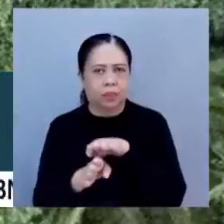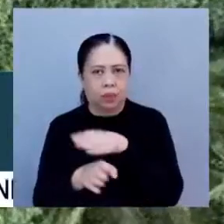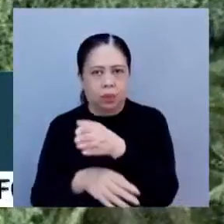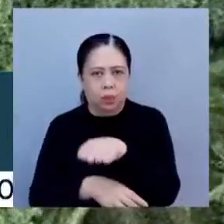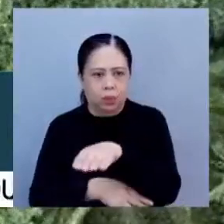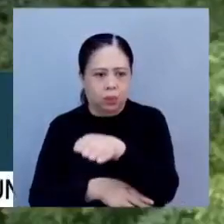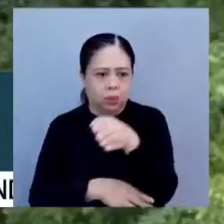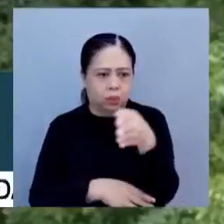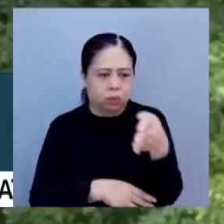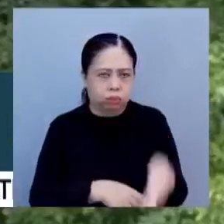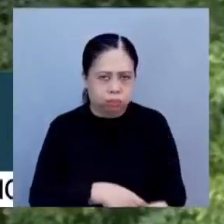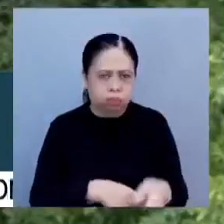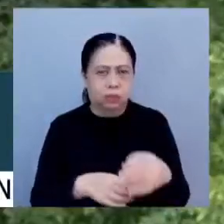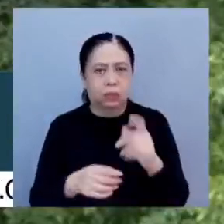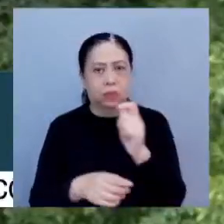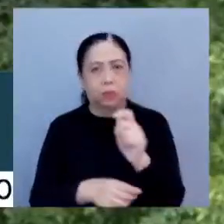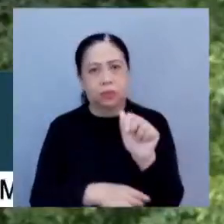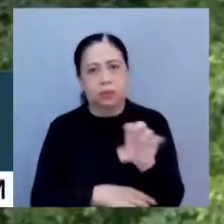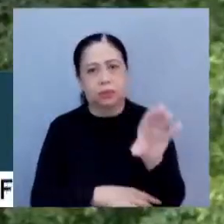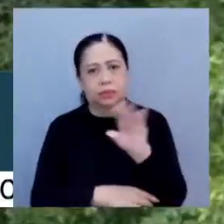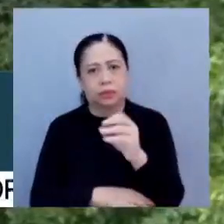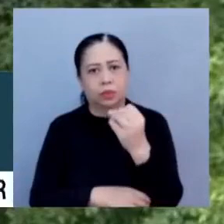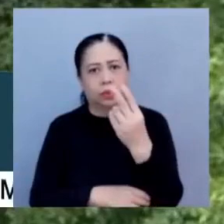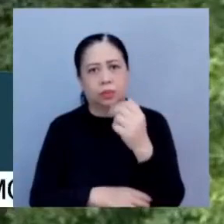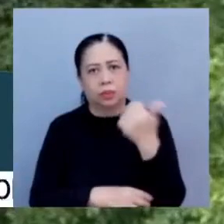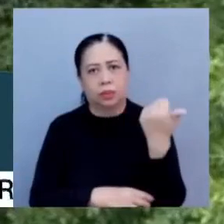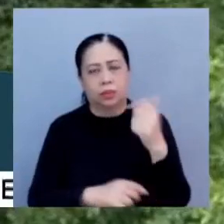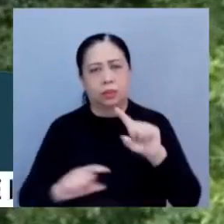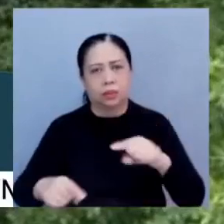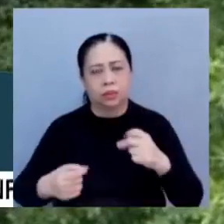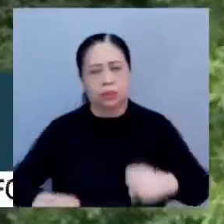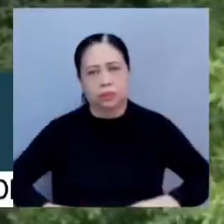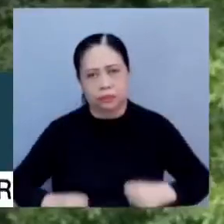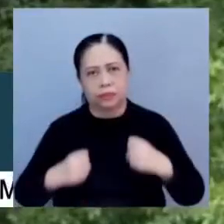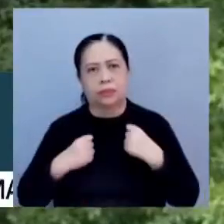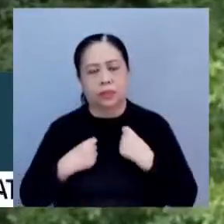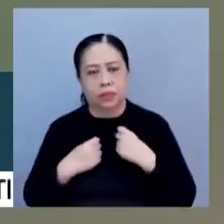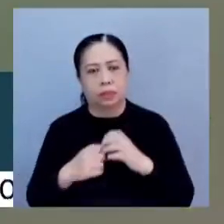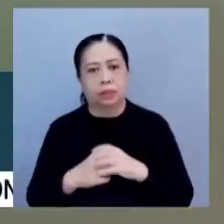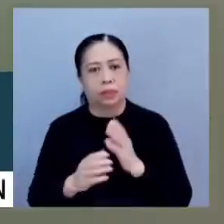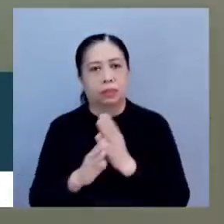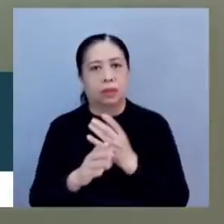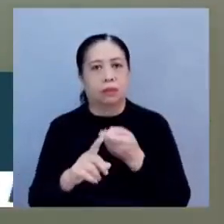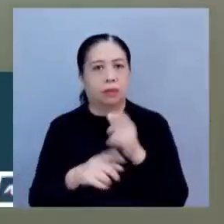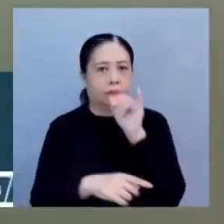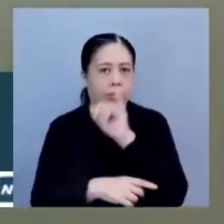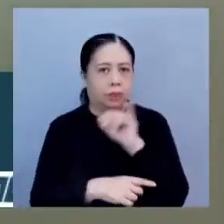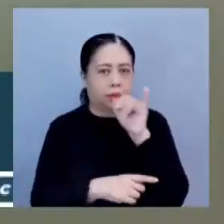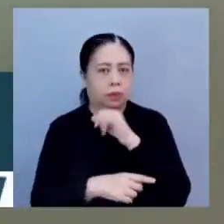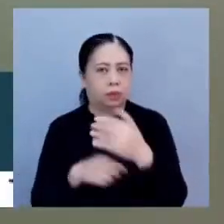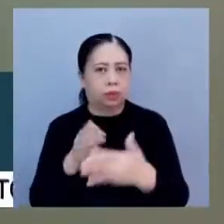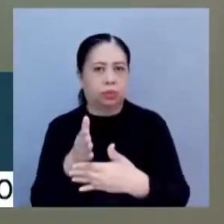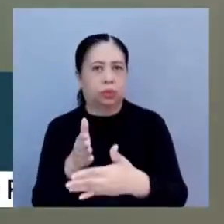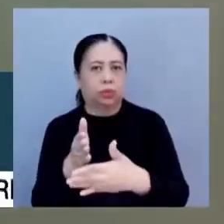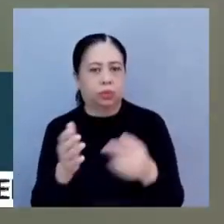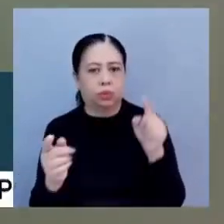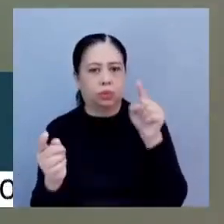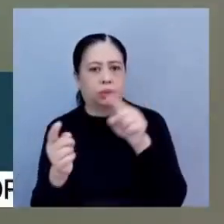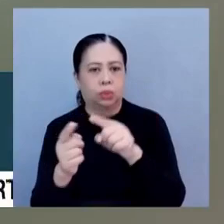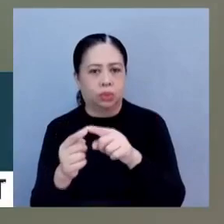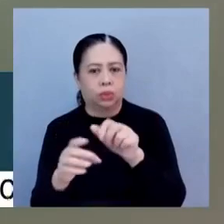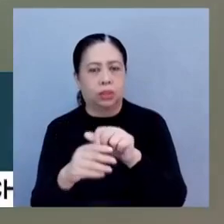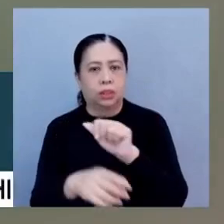Hamtik Tuesday afternoon. 12 other passengers survived. The bus came from Iloilo and was en route to Kulasi in